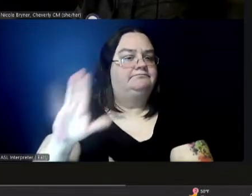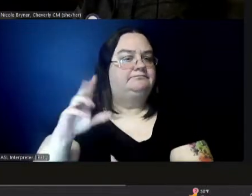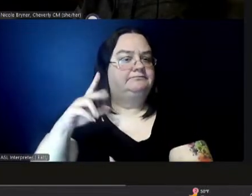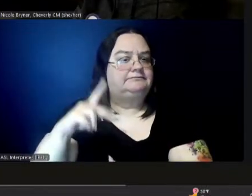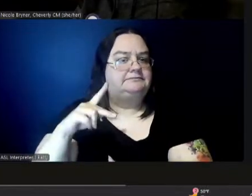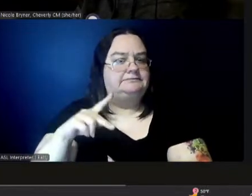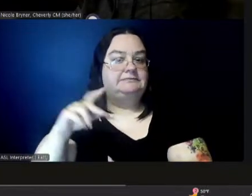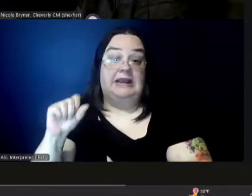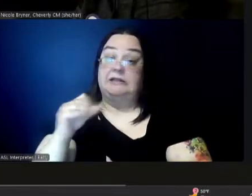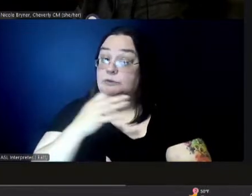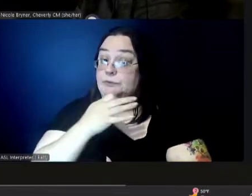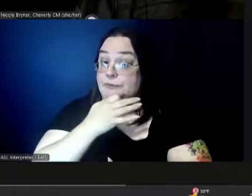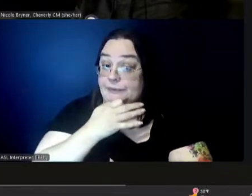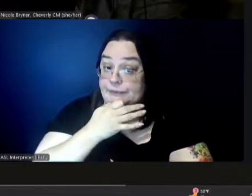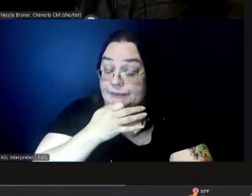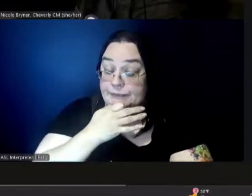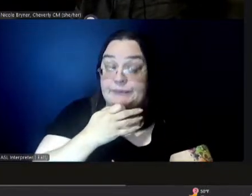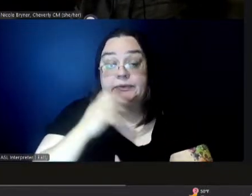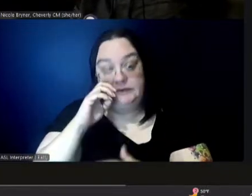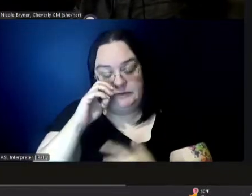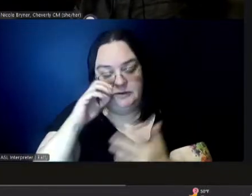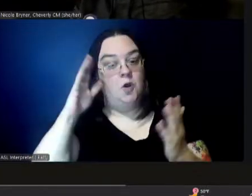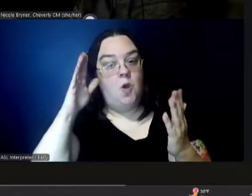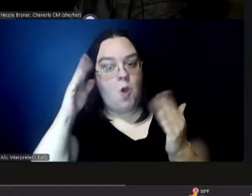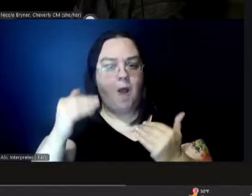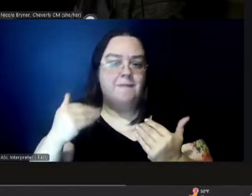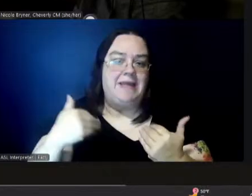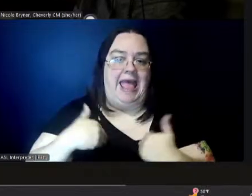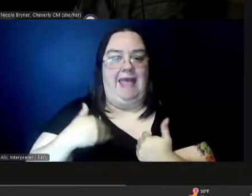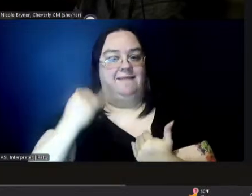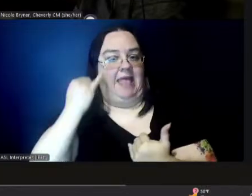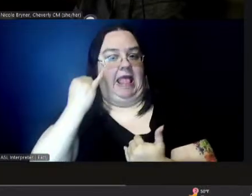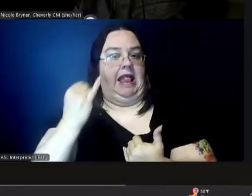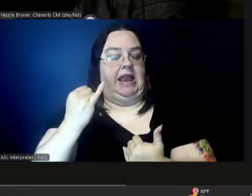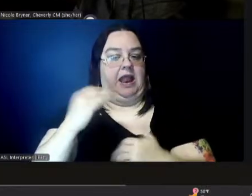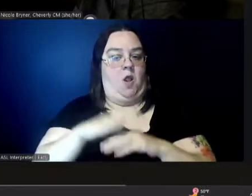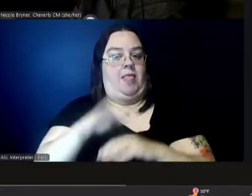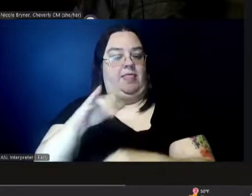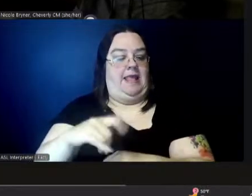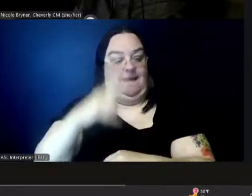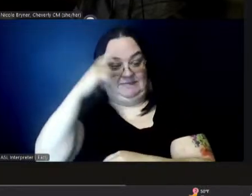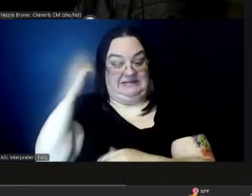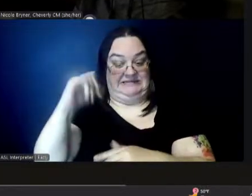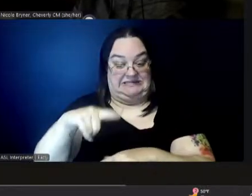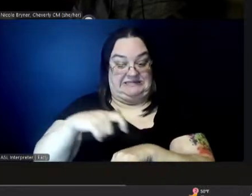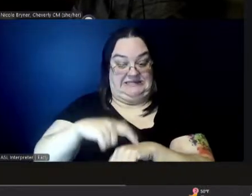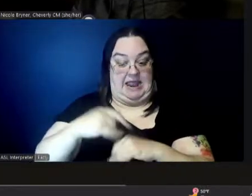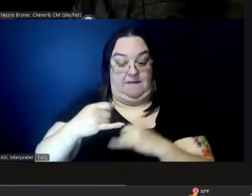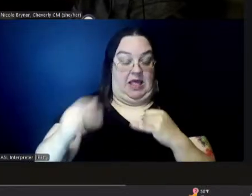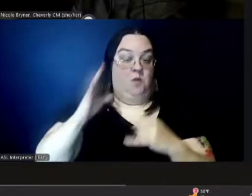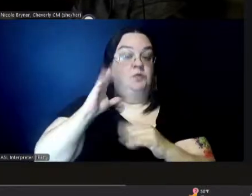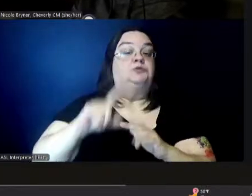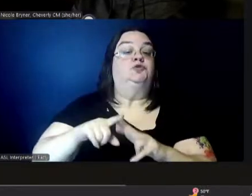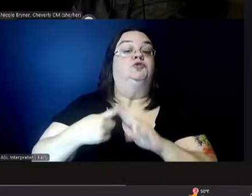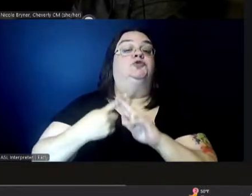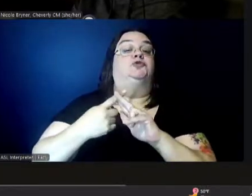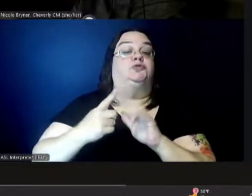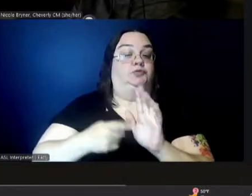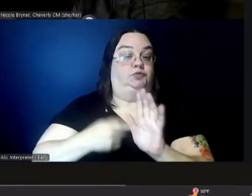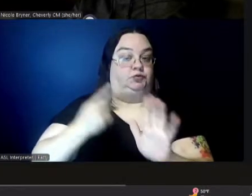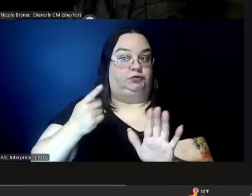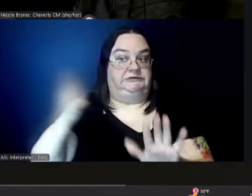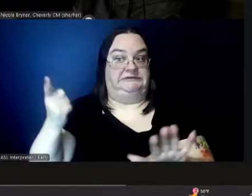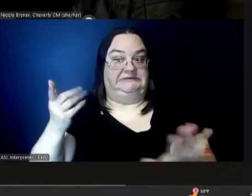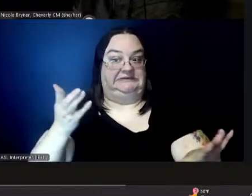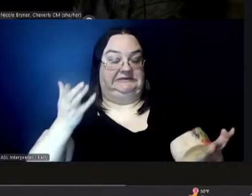soon, and so we do hope to have a sense of that since the timeline starts once that is submitted, as I understand it, and we want